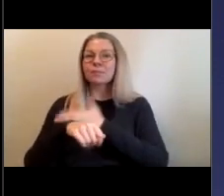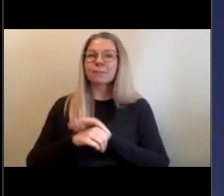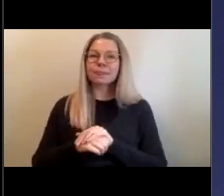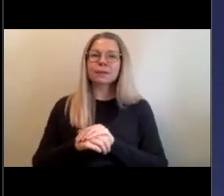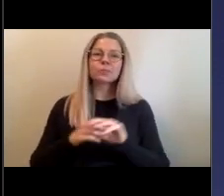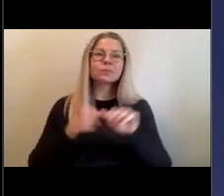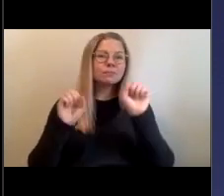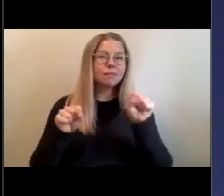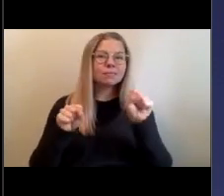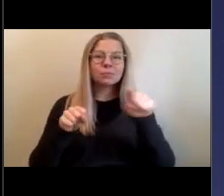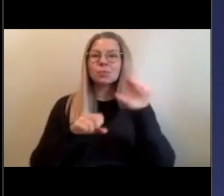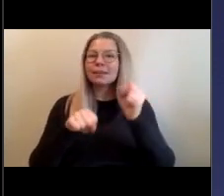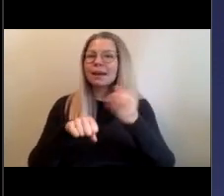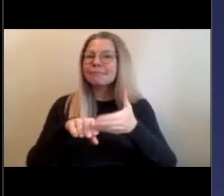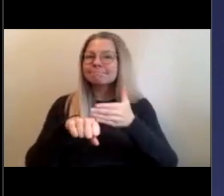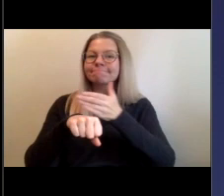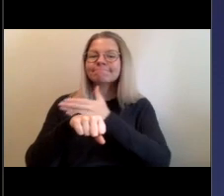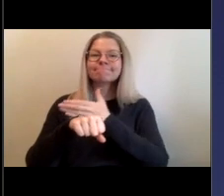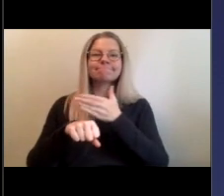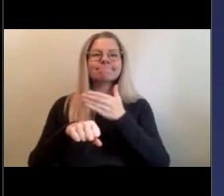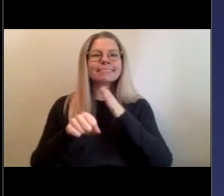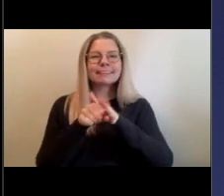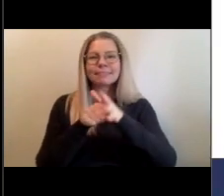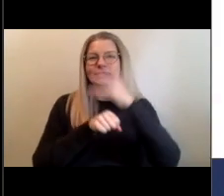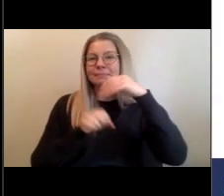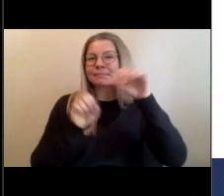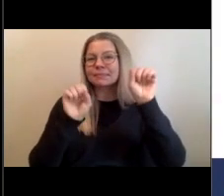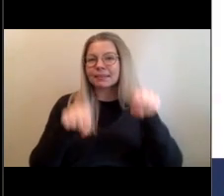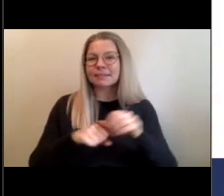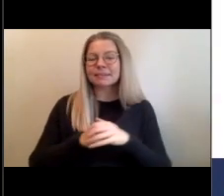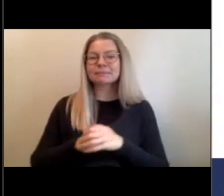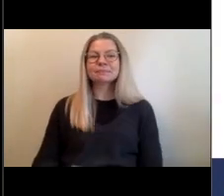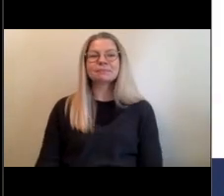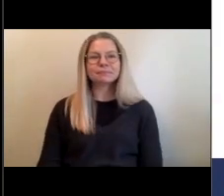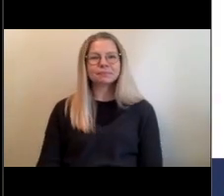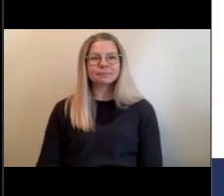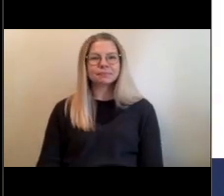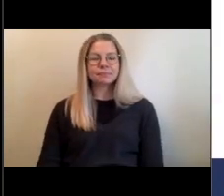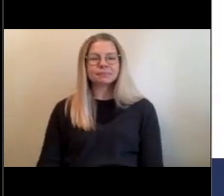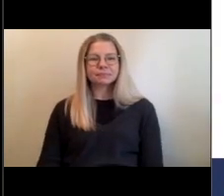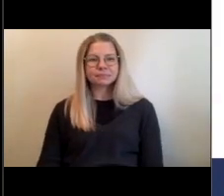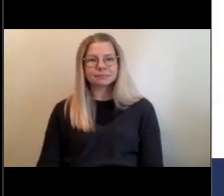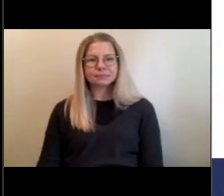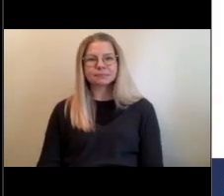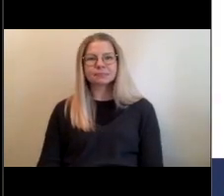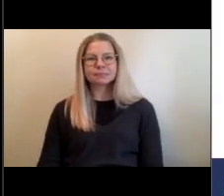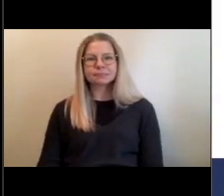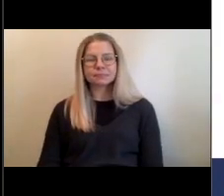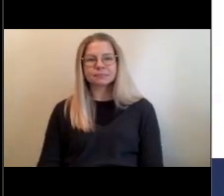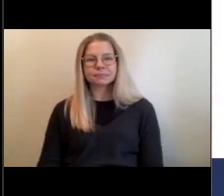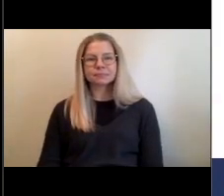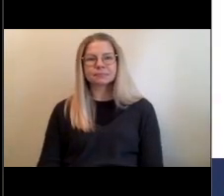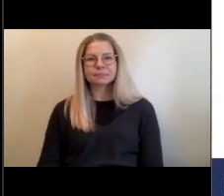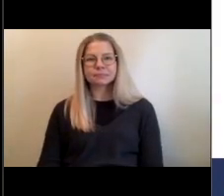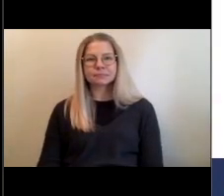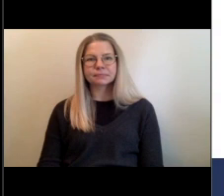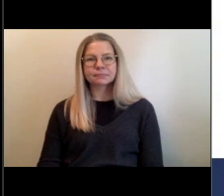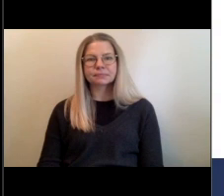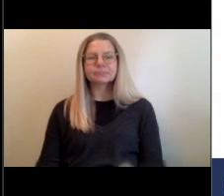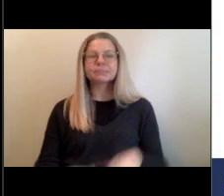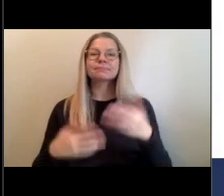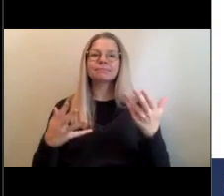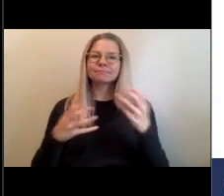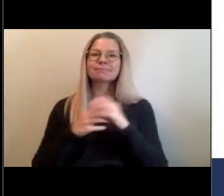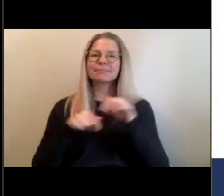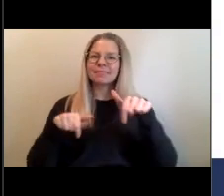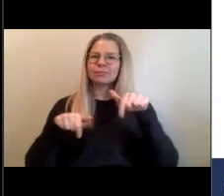even though you're getting older and that you're experiencing these normal age-related changes. We're going to make this available for recording, so you'll see